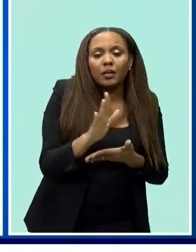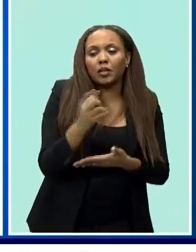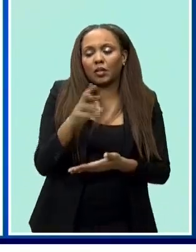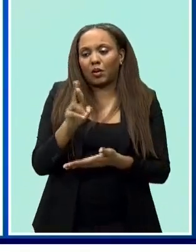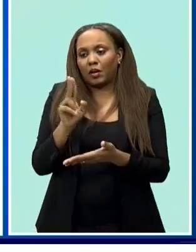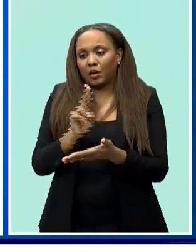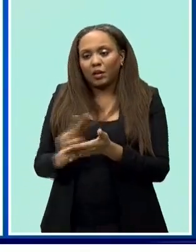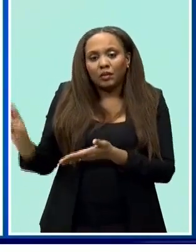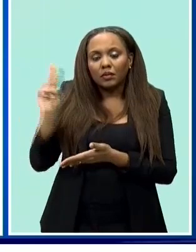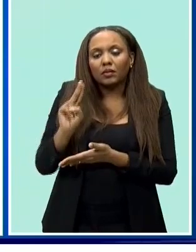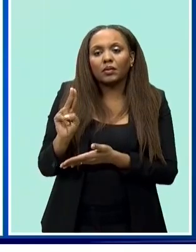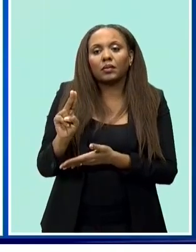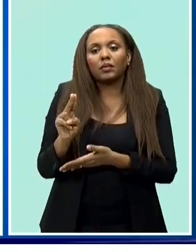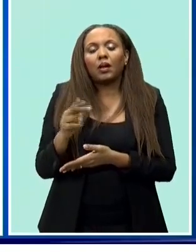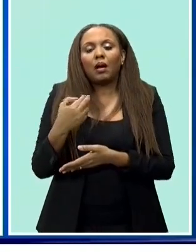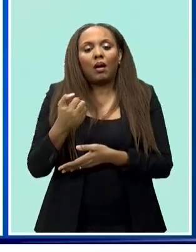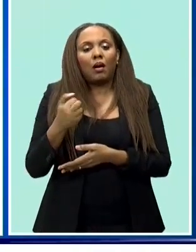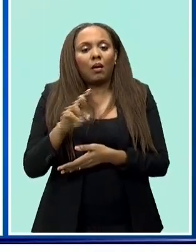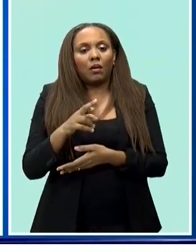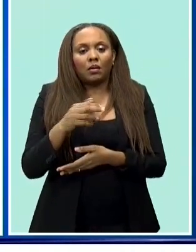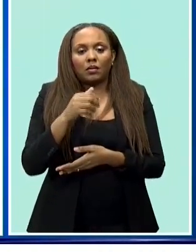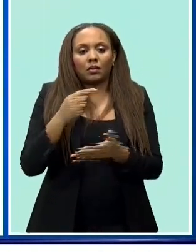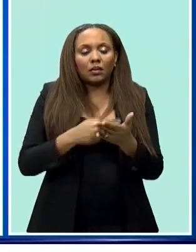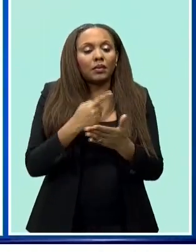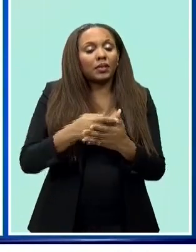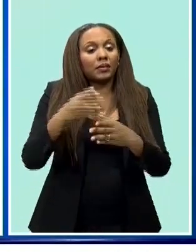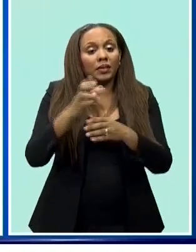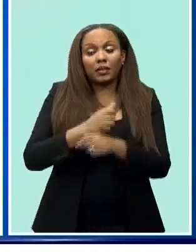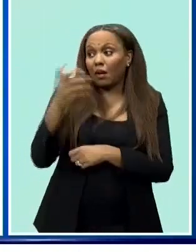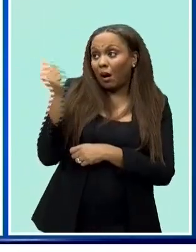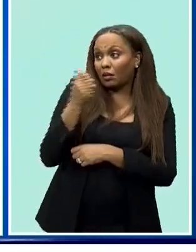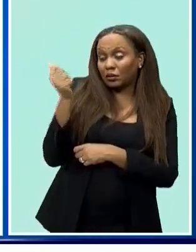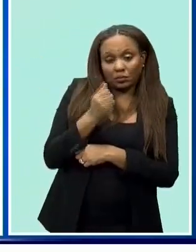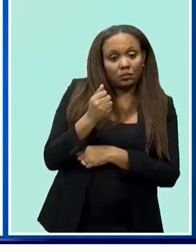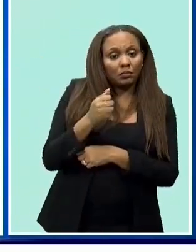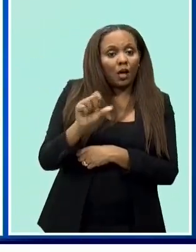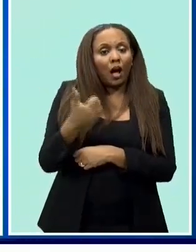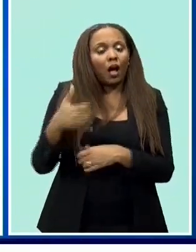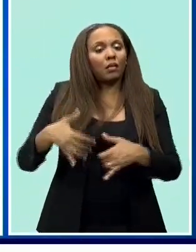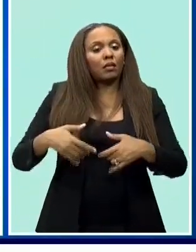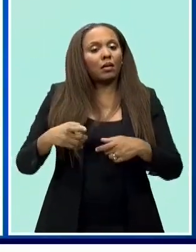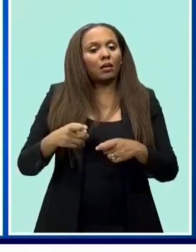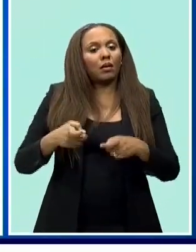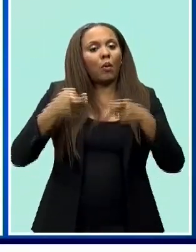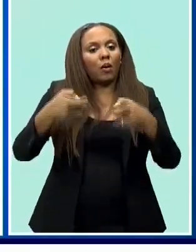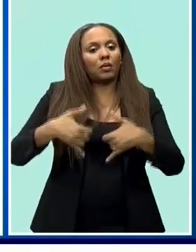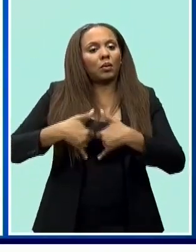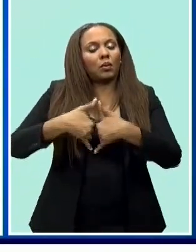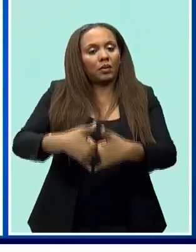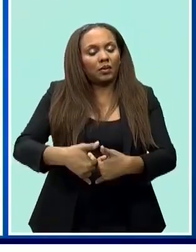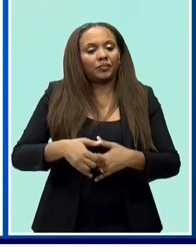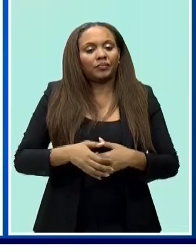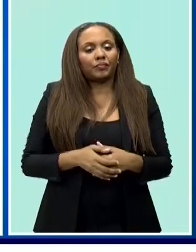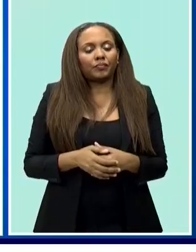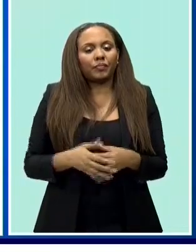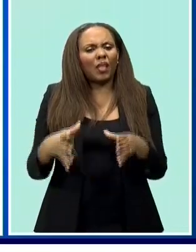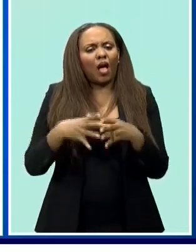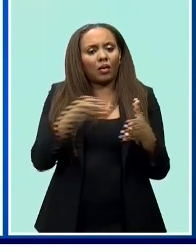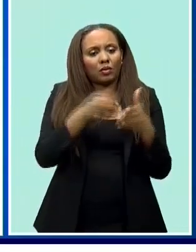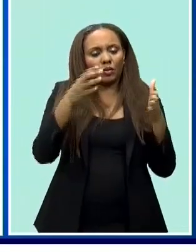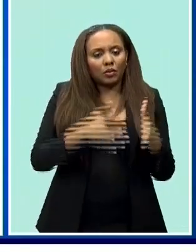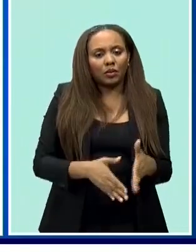also receive private, national or international scholarships and other awards. Scores of students and